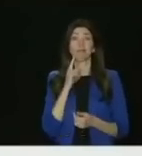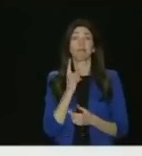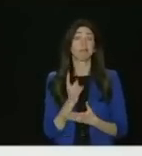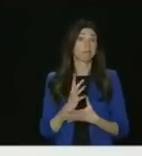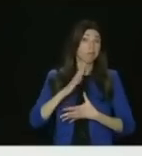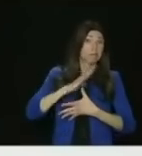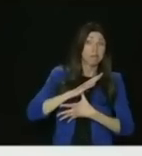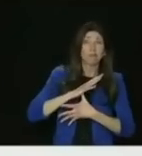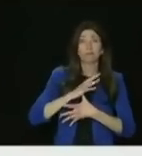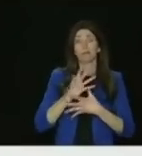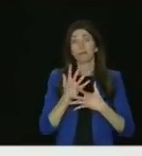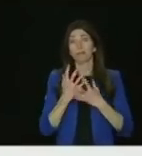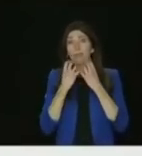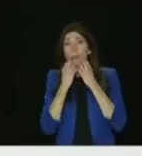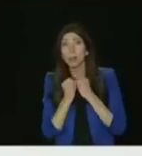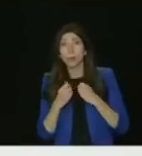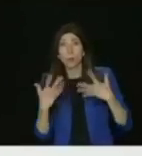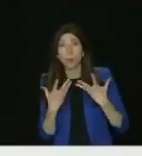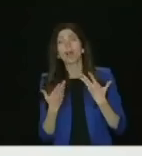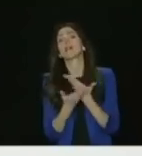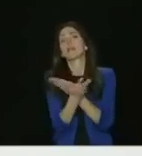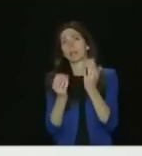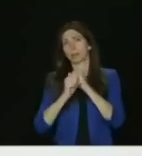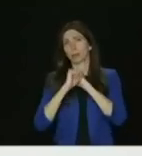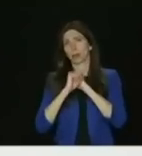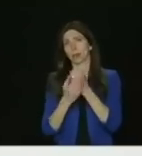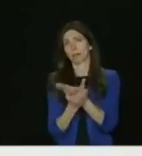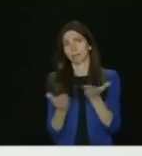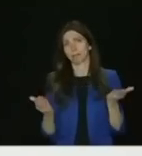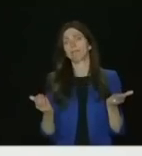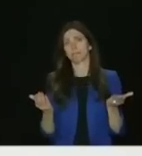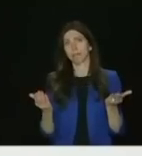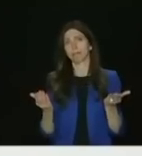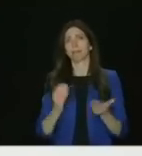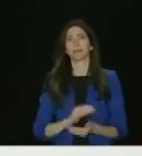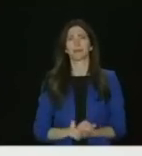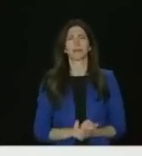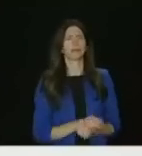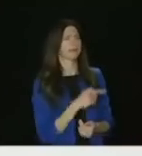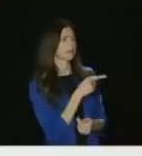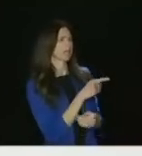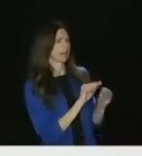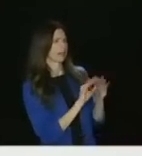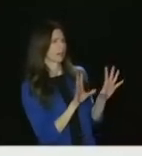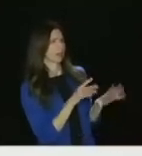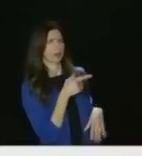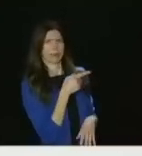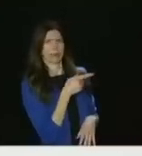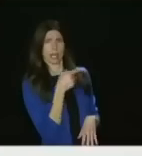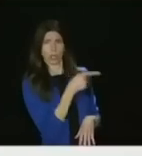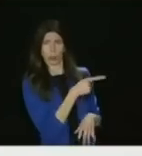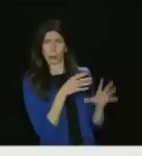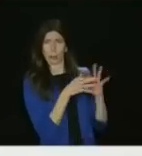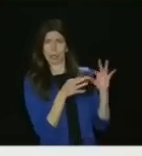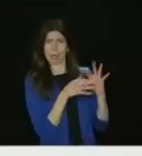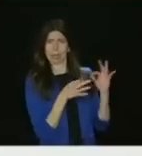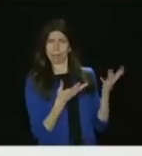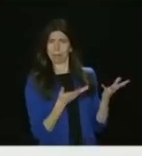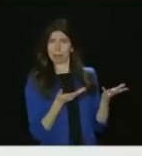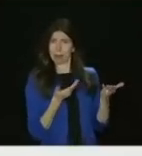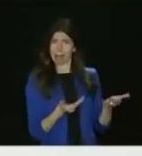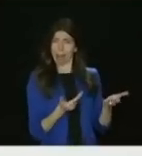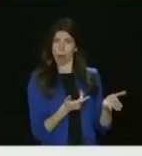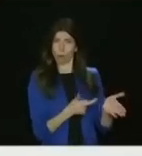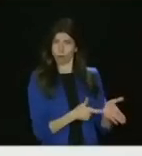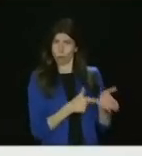Canadians across the country. Question: you're saying that it's necessary. It's been through. We're in the third